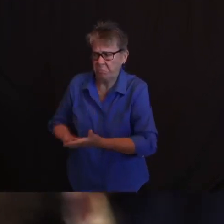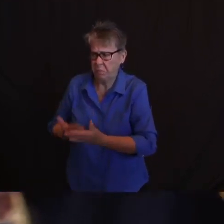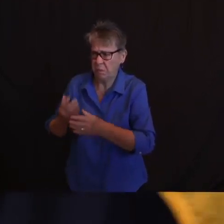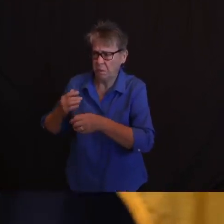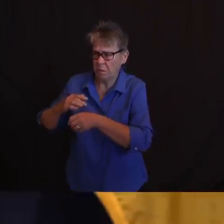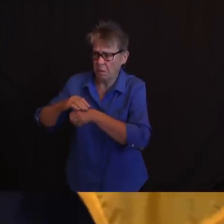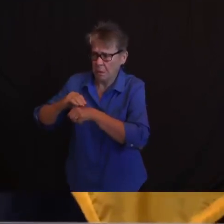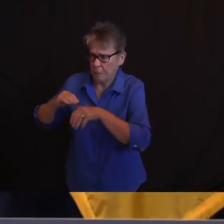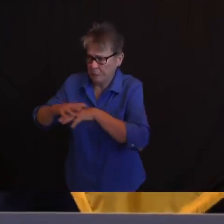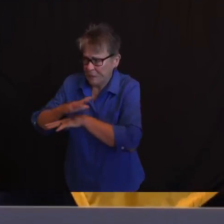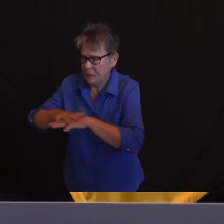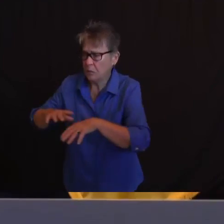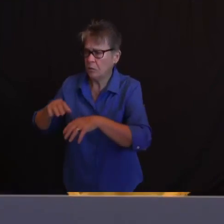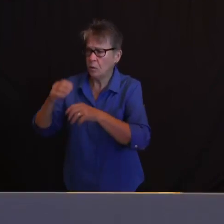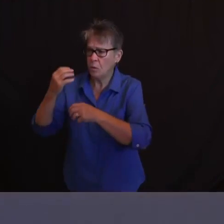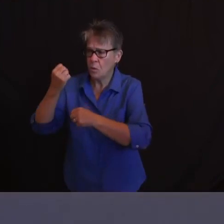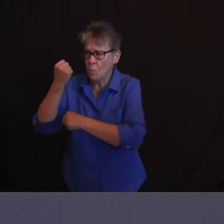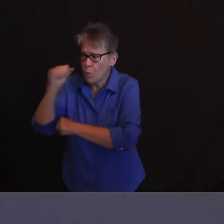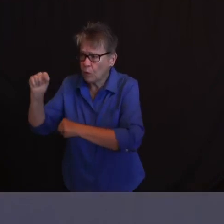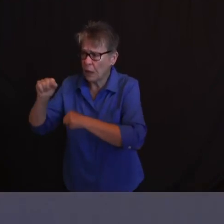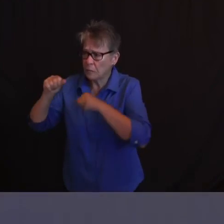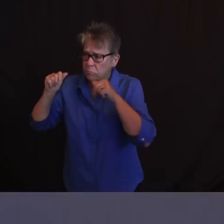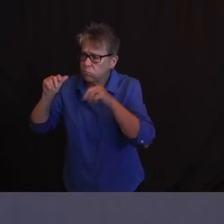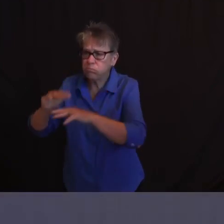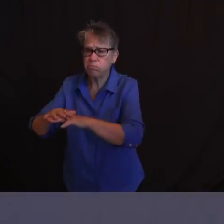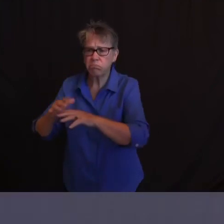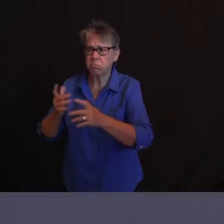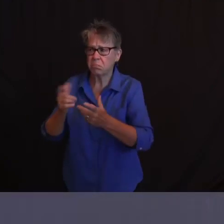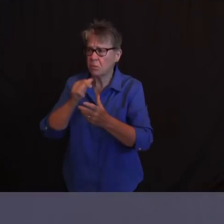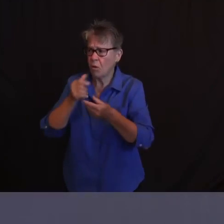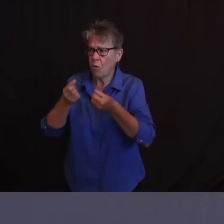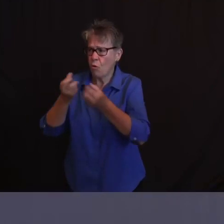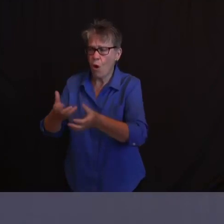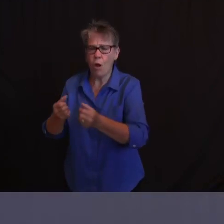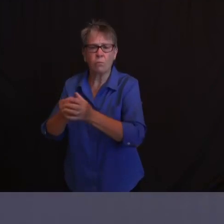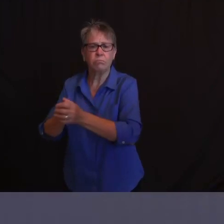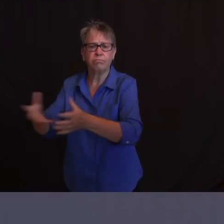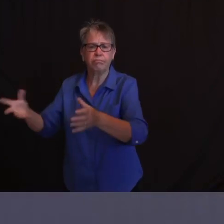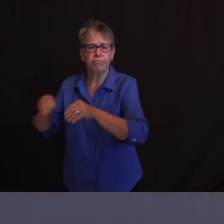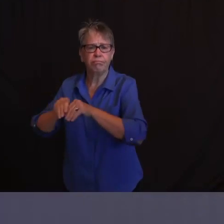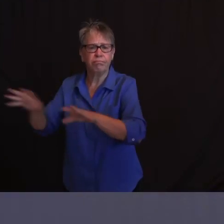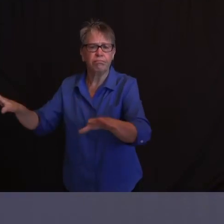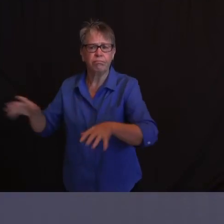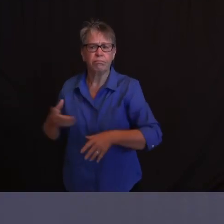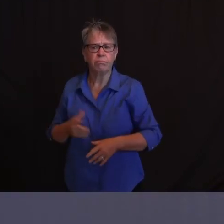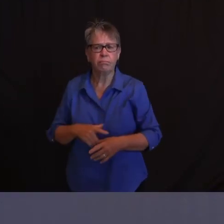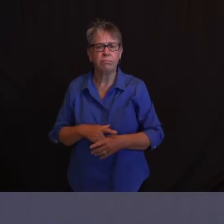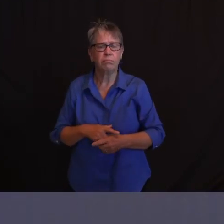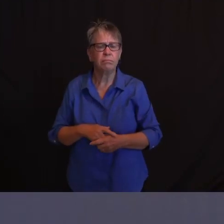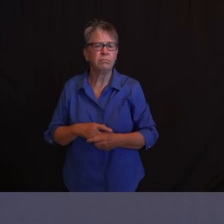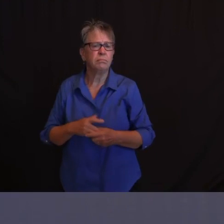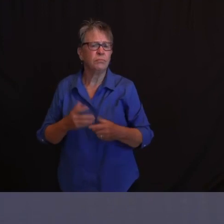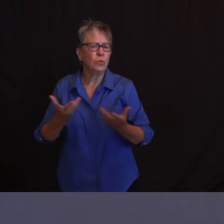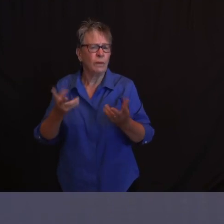at beaches and we can't get social distancing, we're probably playing with fire. Now back to yours, Dave. Should folks